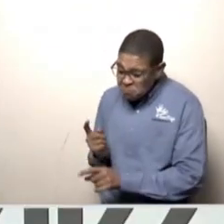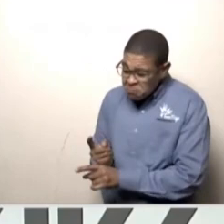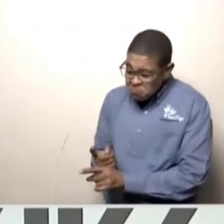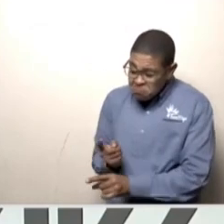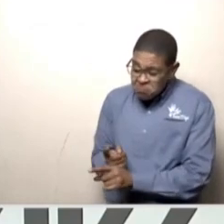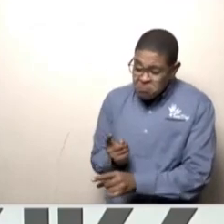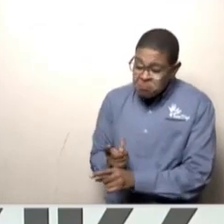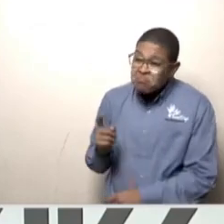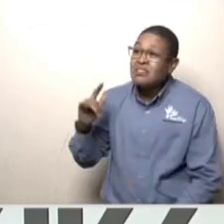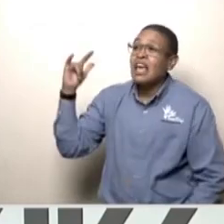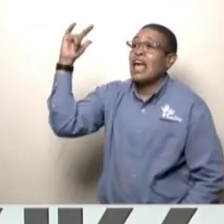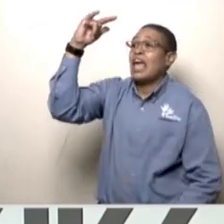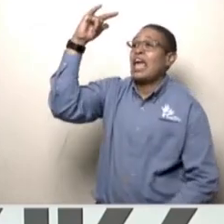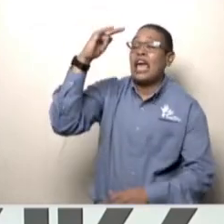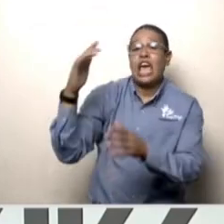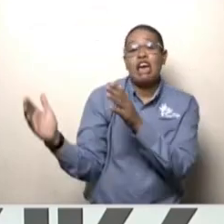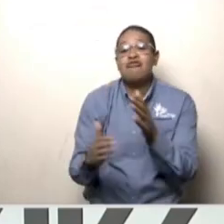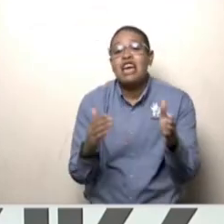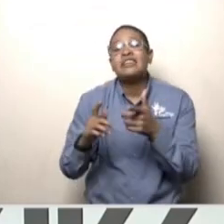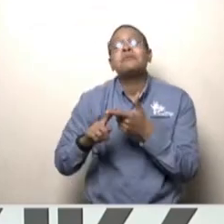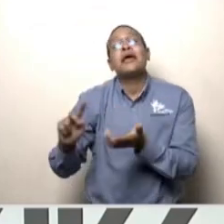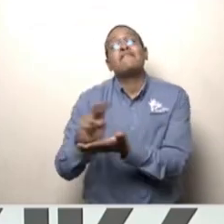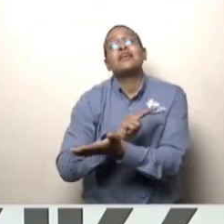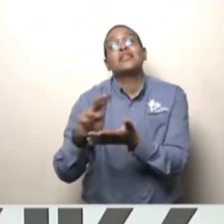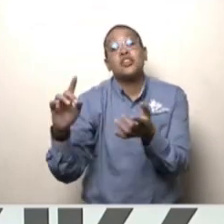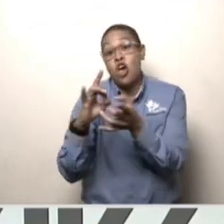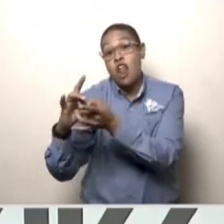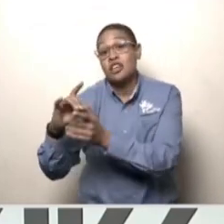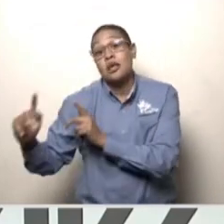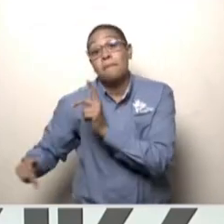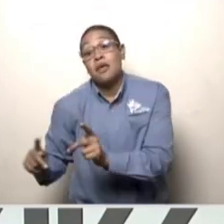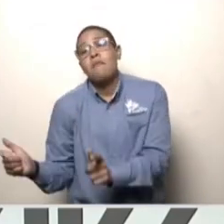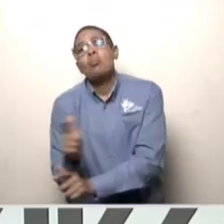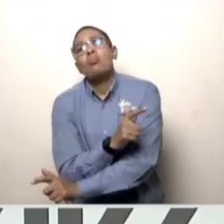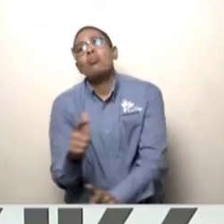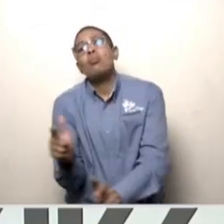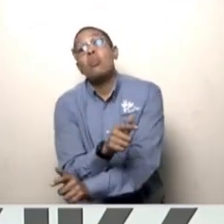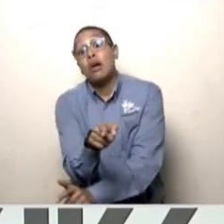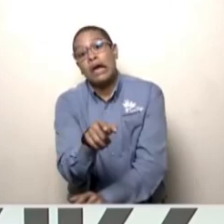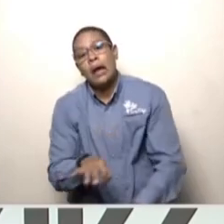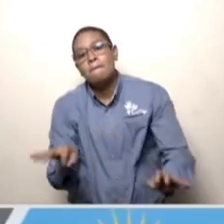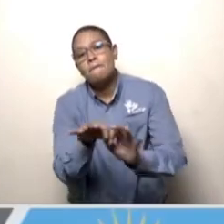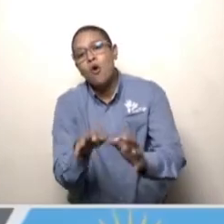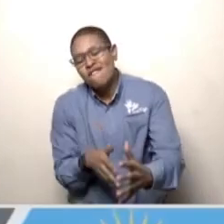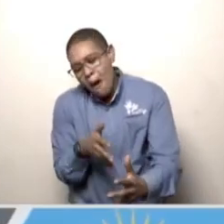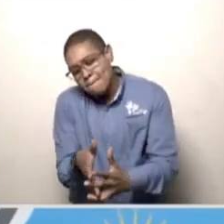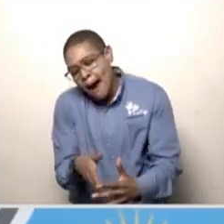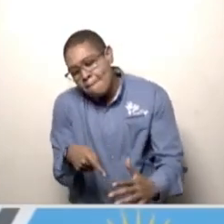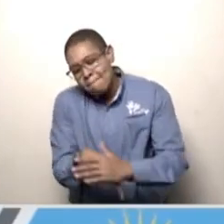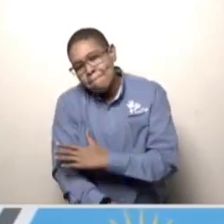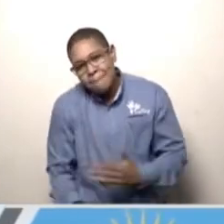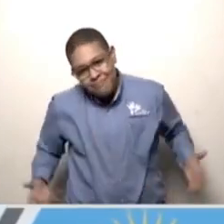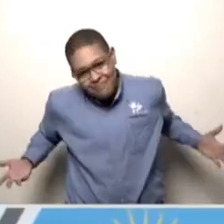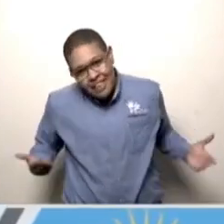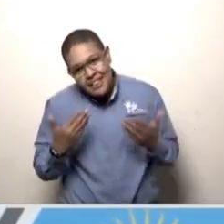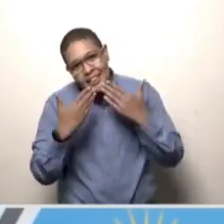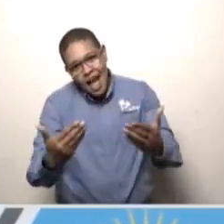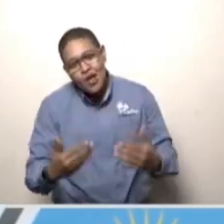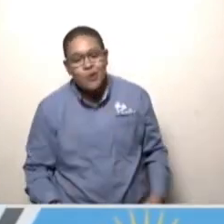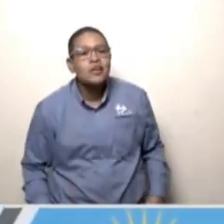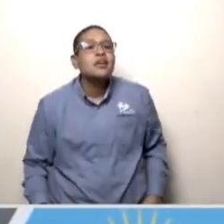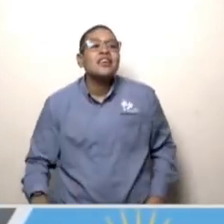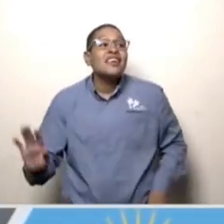arrangements, visa connections, people-to-people exchanges, these are critical to deepening. Thank you, sir. Mr. Prime